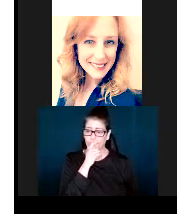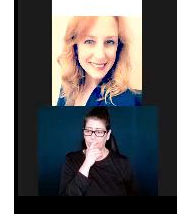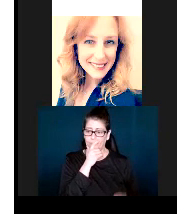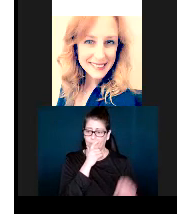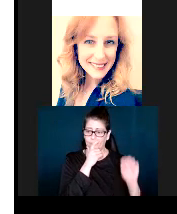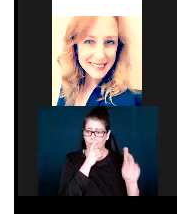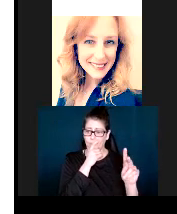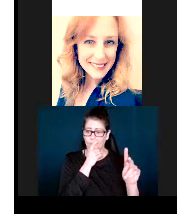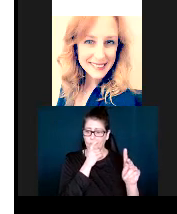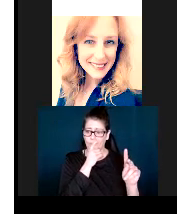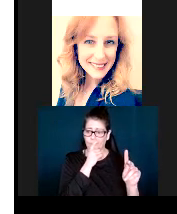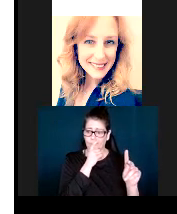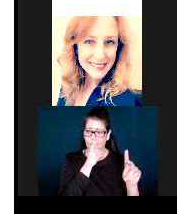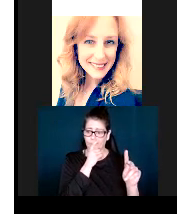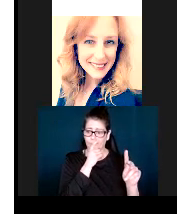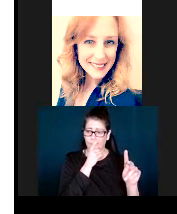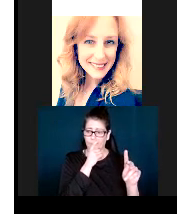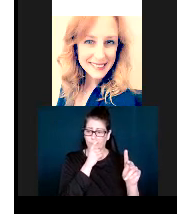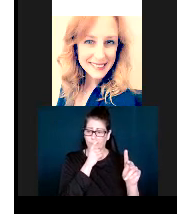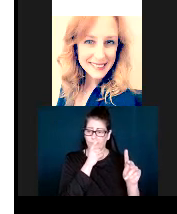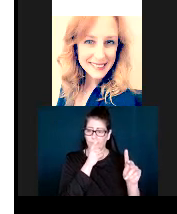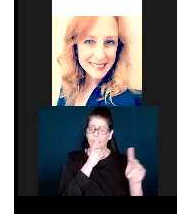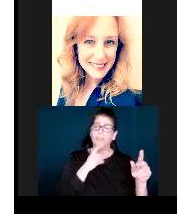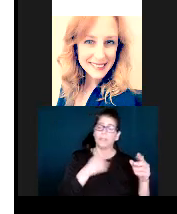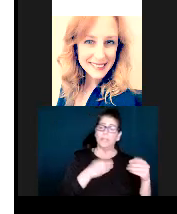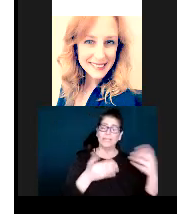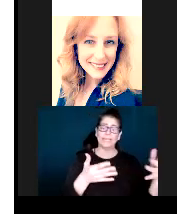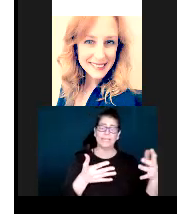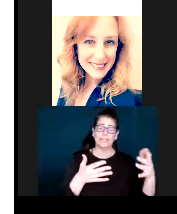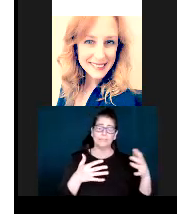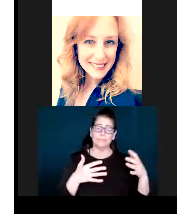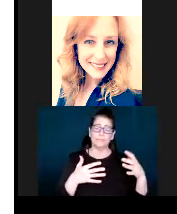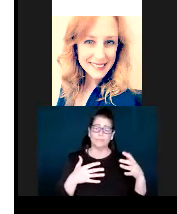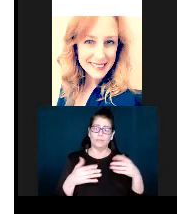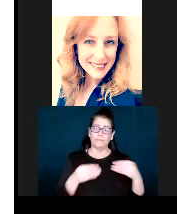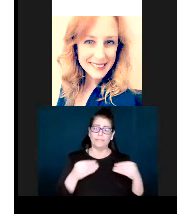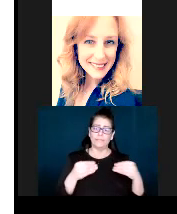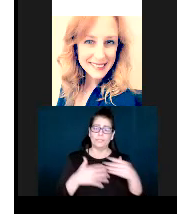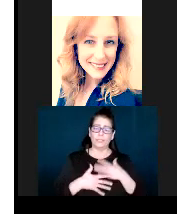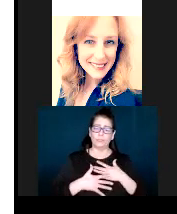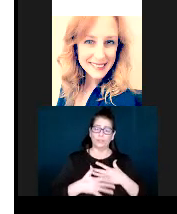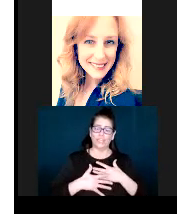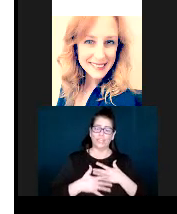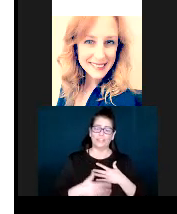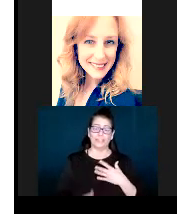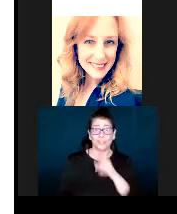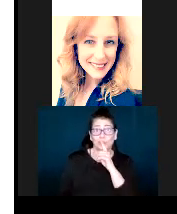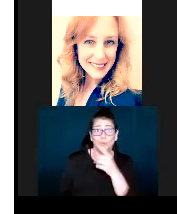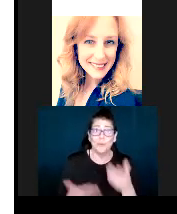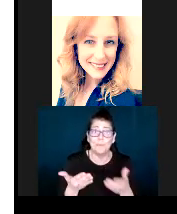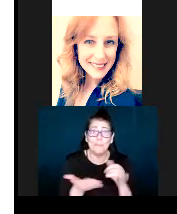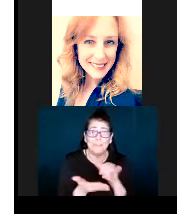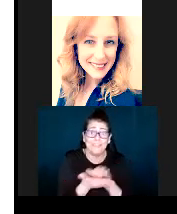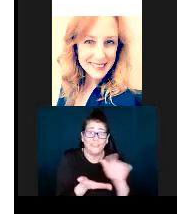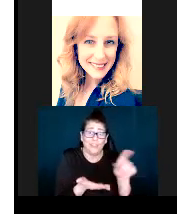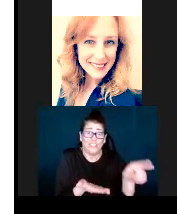Okay, so we hear someone giving her space to breathe. Absolutely. That might be all she needs.